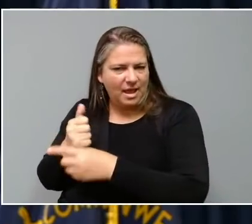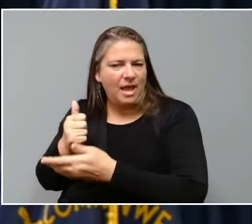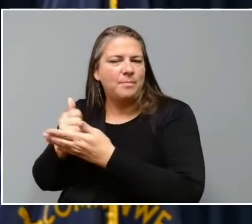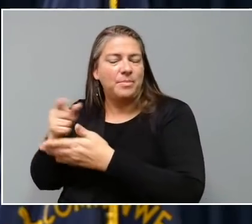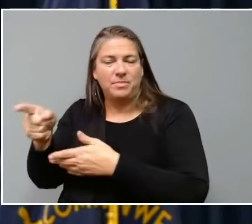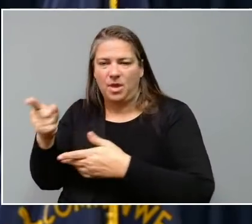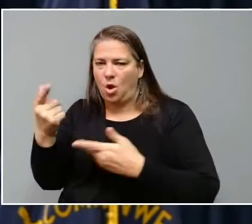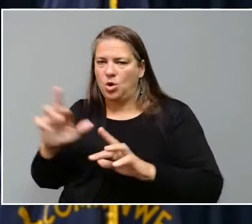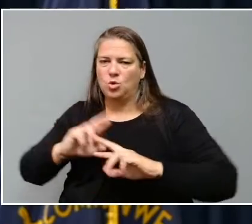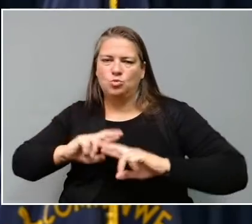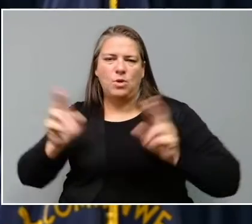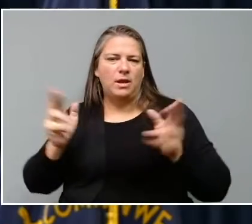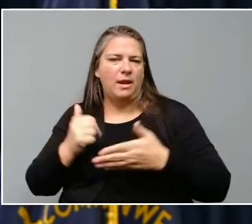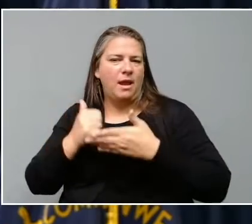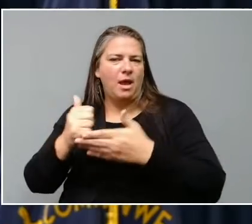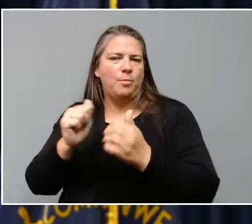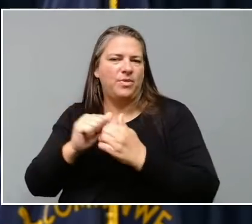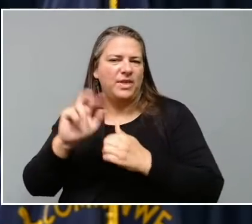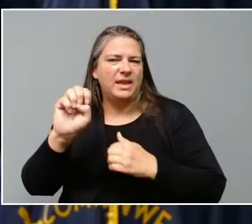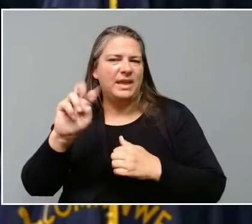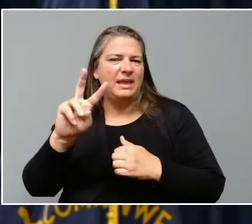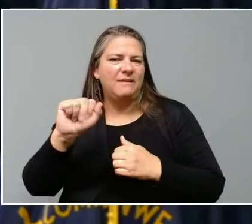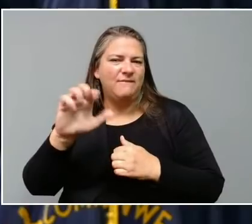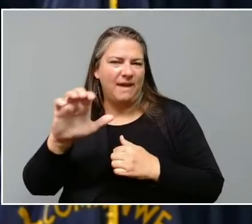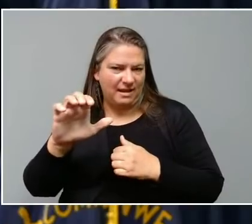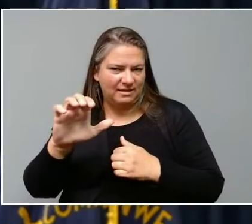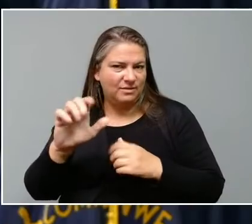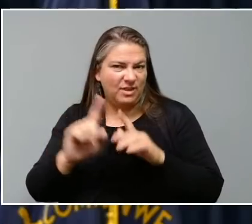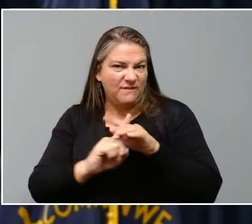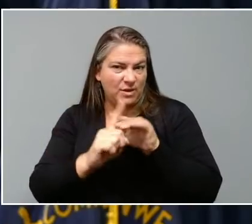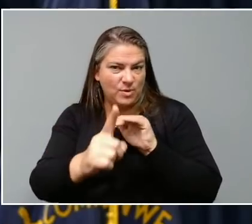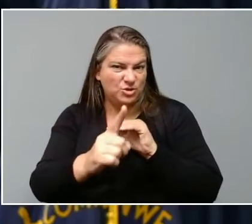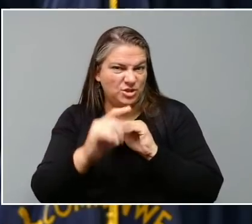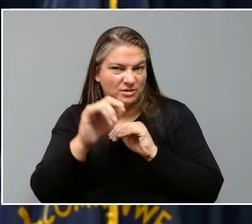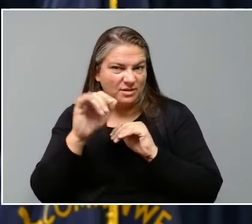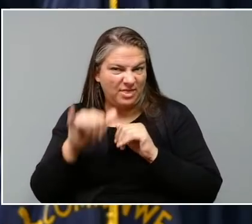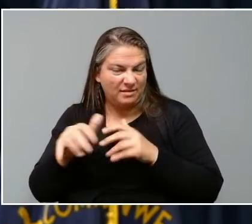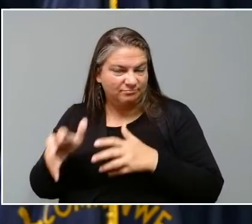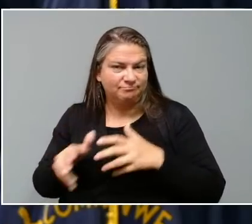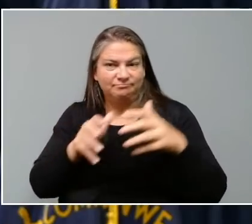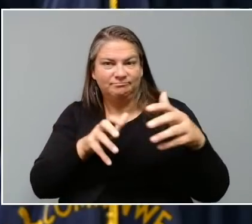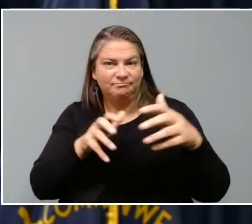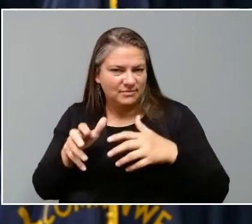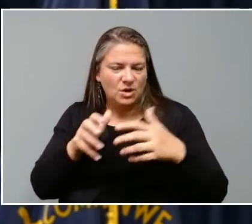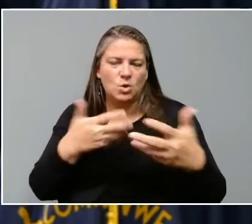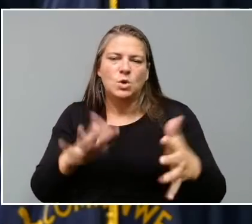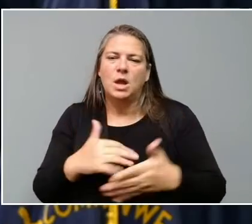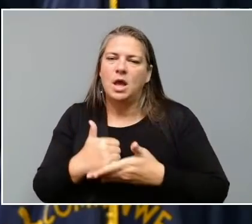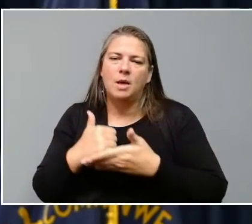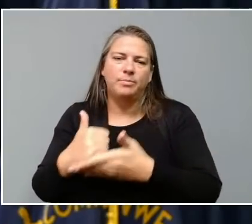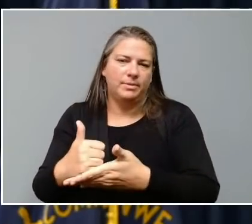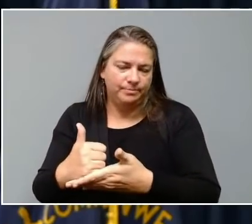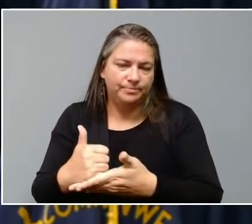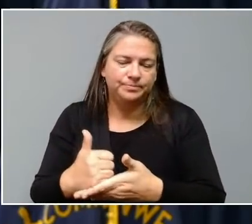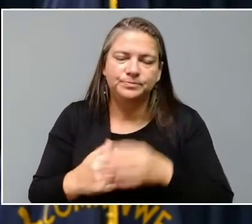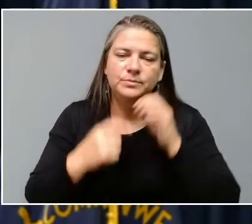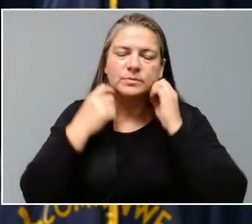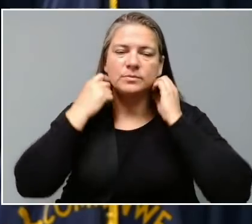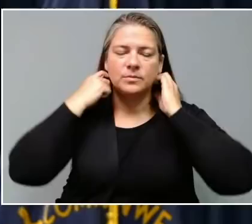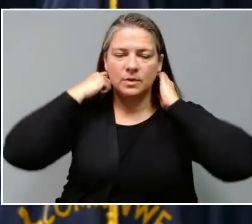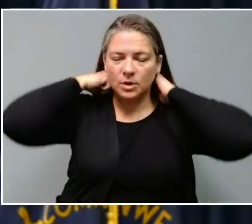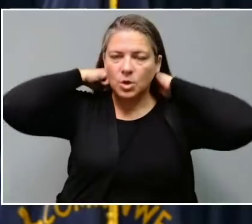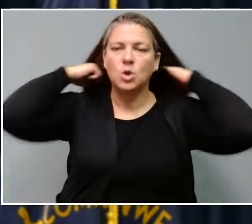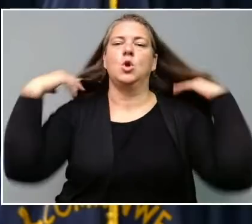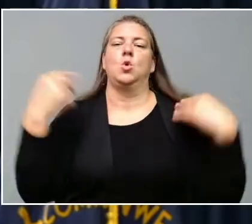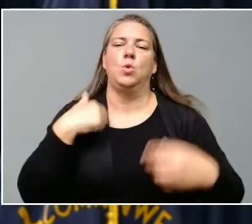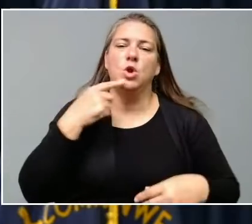that without them, but having them there, incredibly helpful. We're hearing 2 things. Number one, they are helping transfer patients